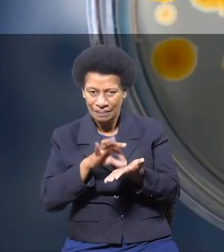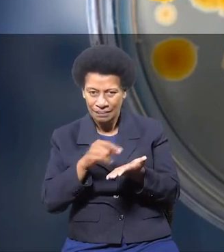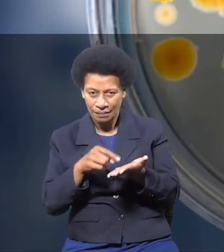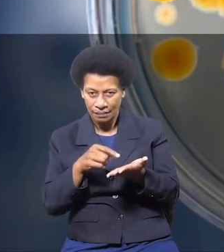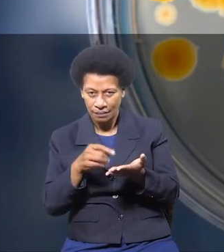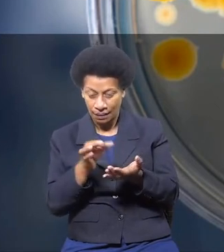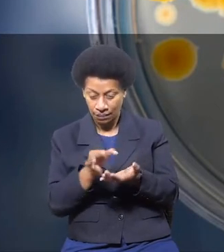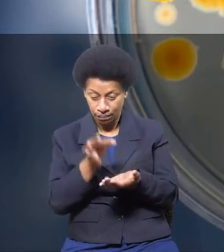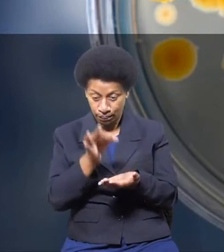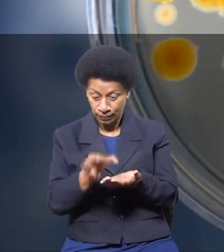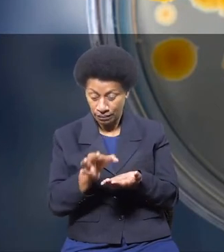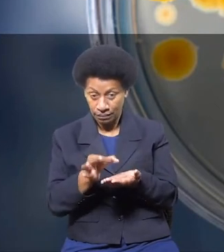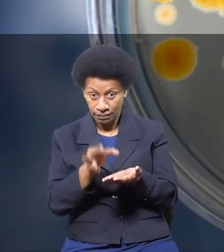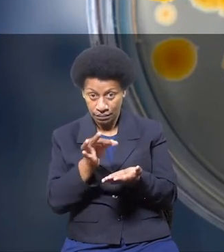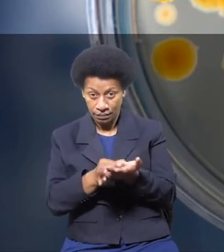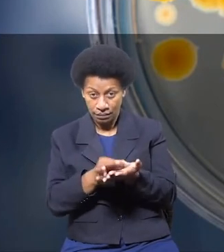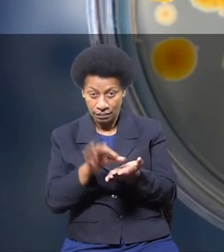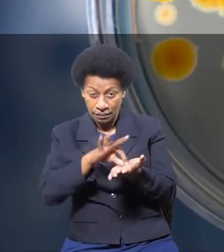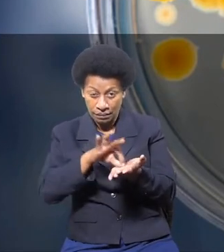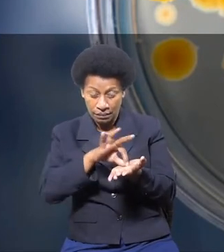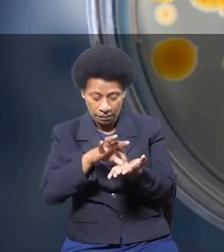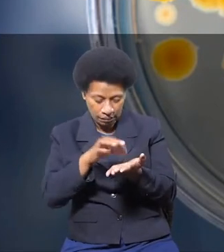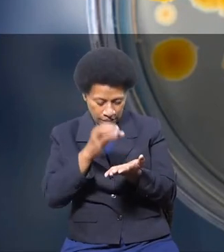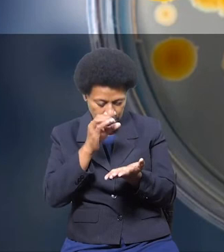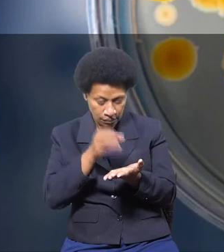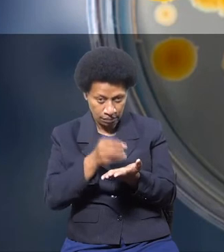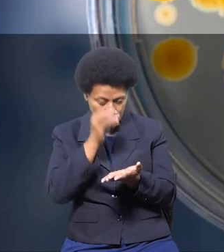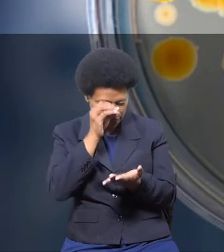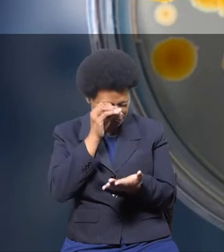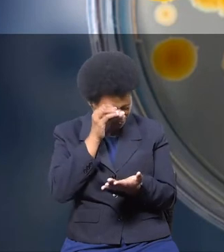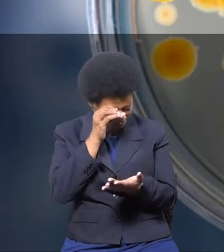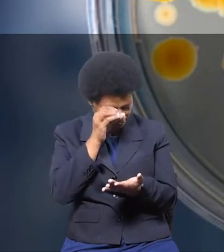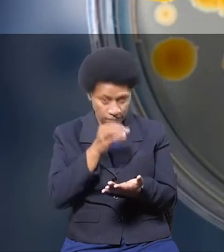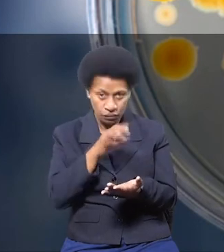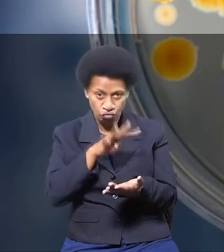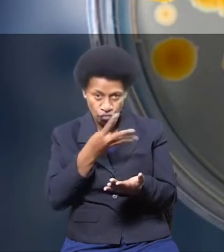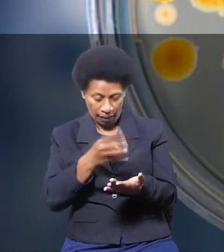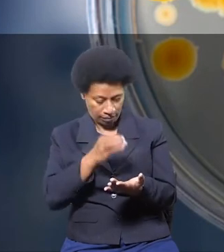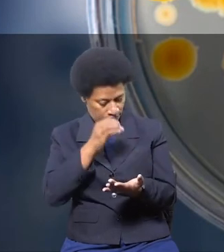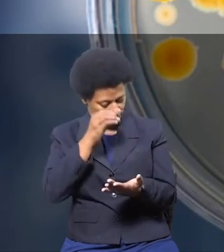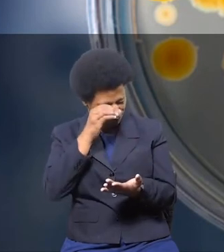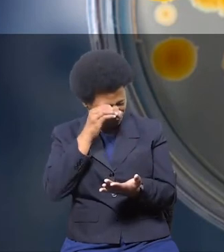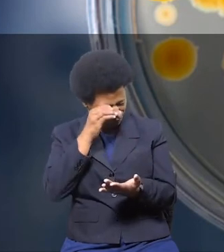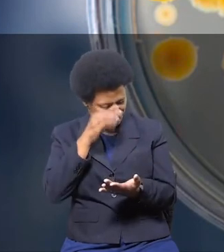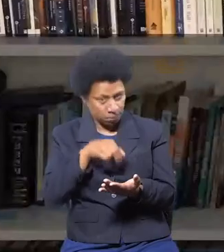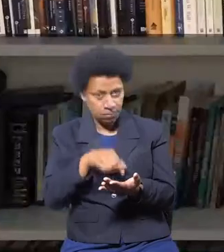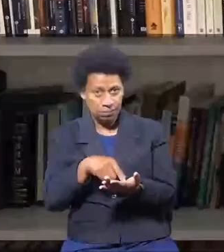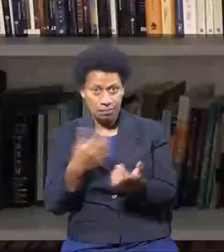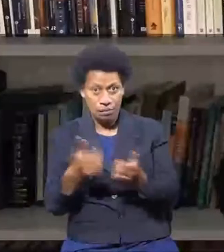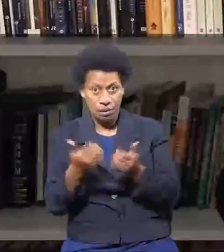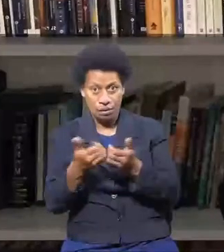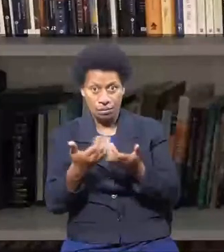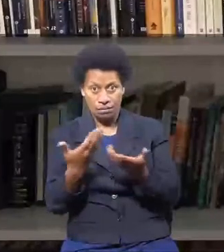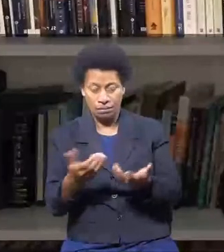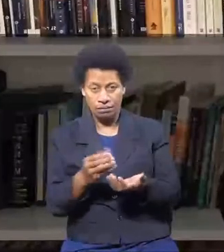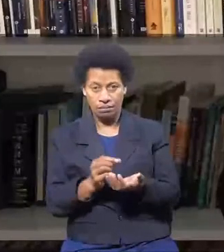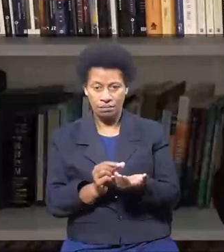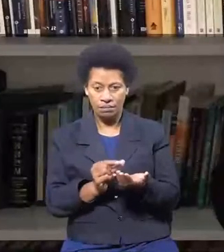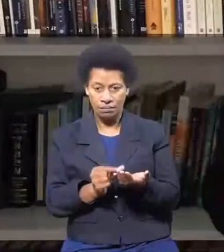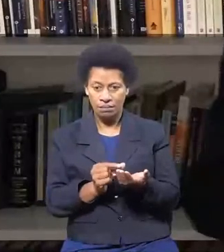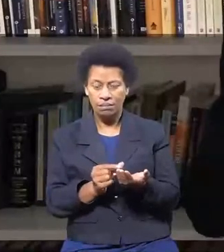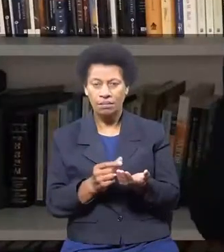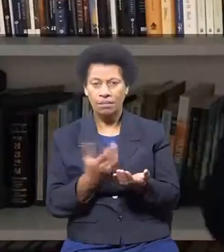culture, and they will see how the bacteria multiplies and reproduce. And what they find